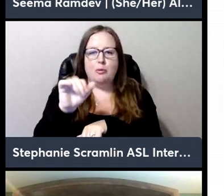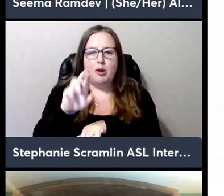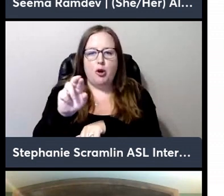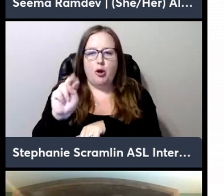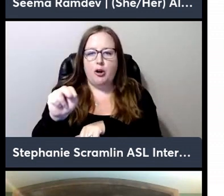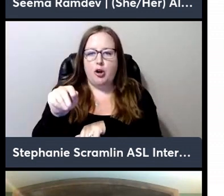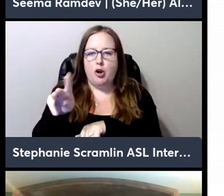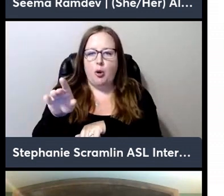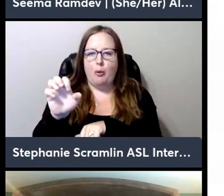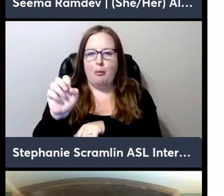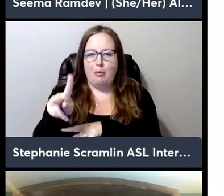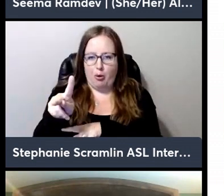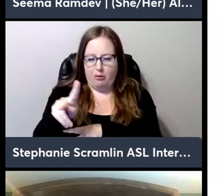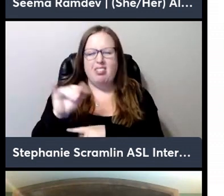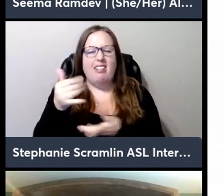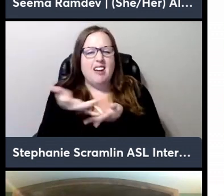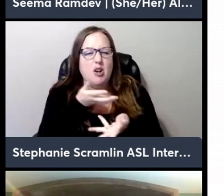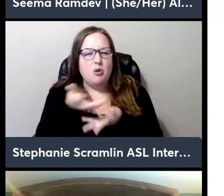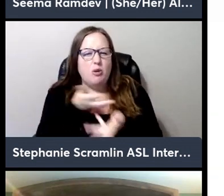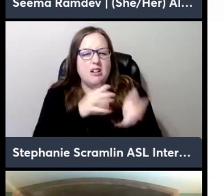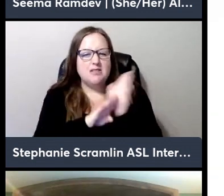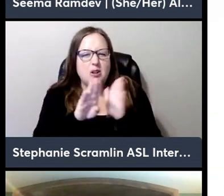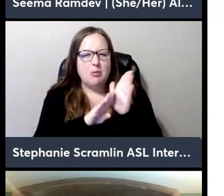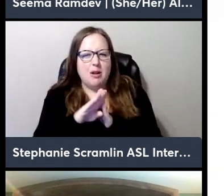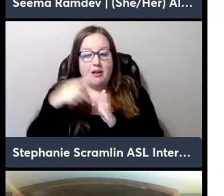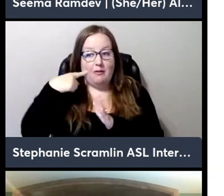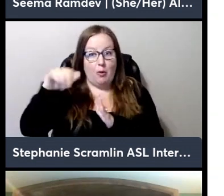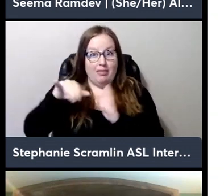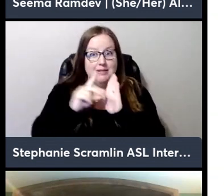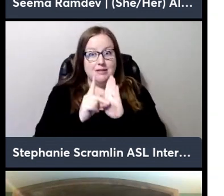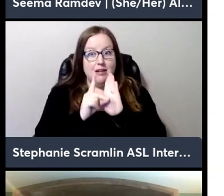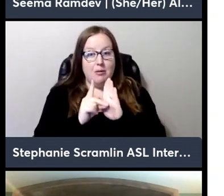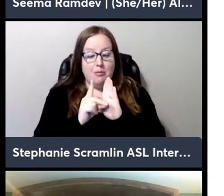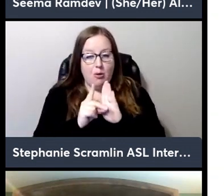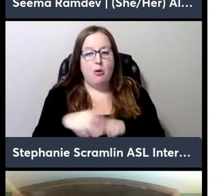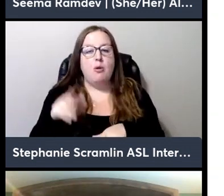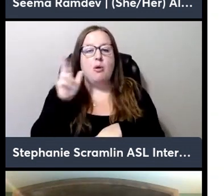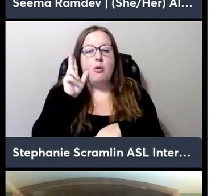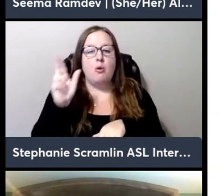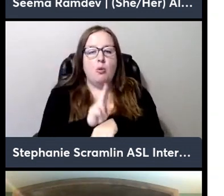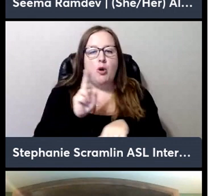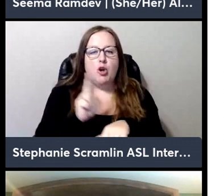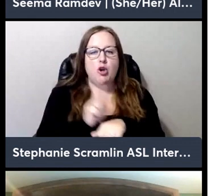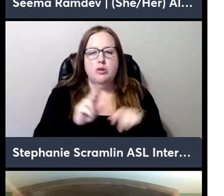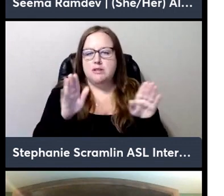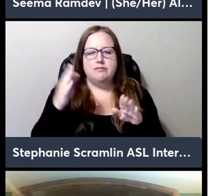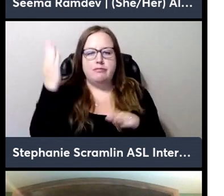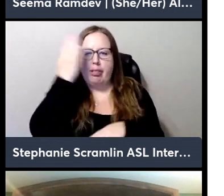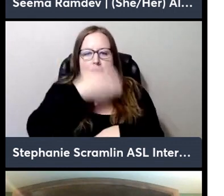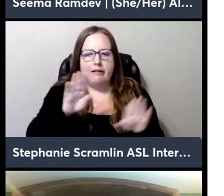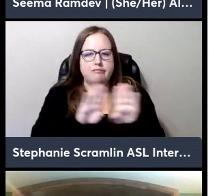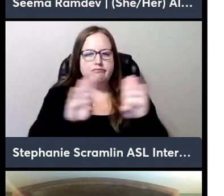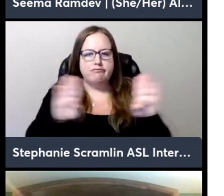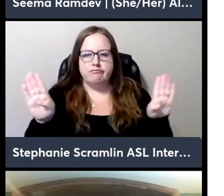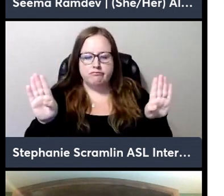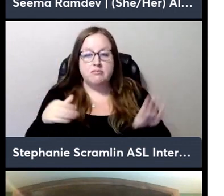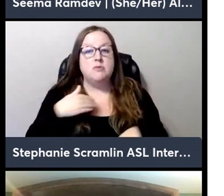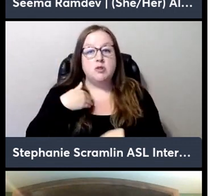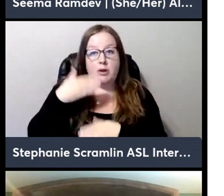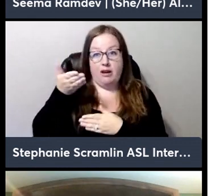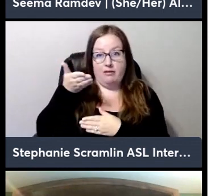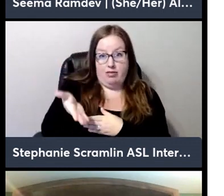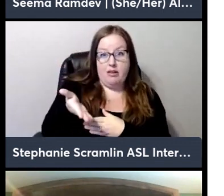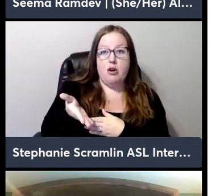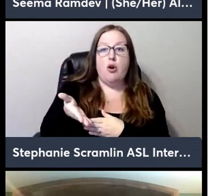mentioned, for interactive development. But for this demo, we'll use a blank canvas. So we have our canvas here.